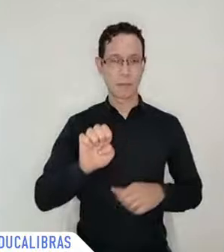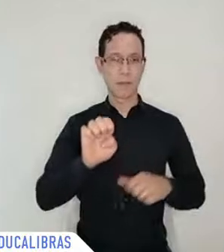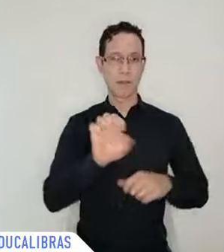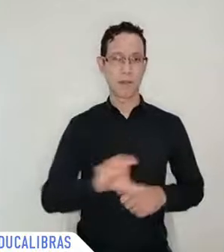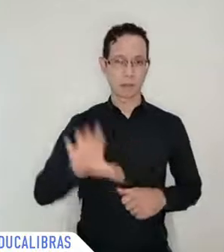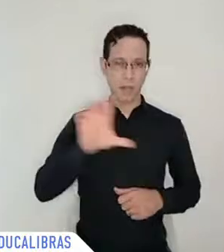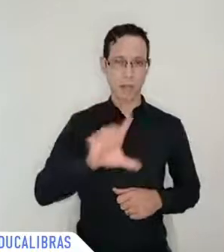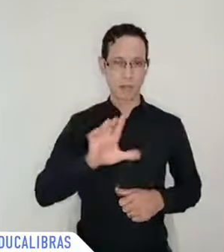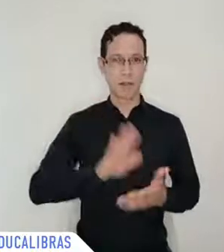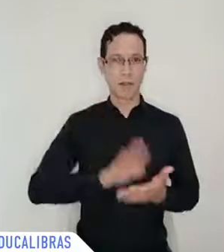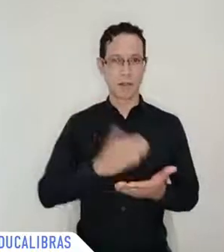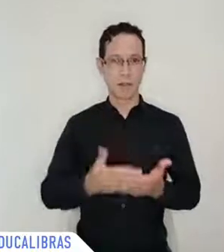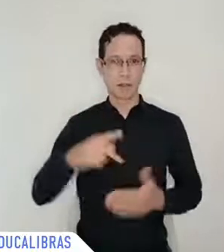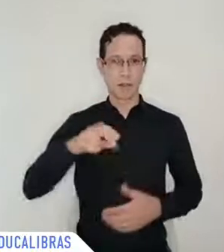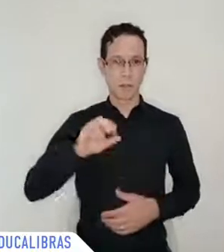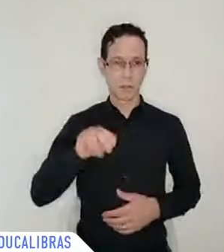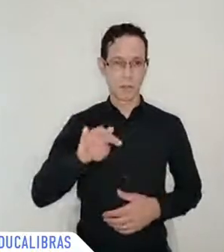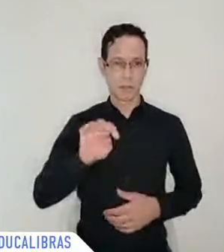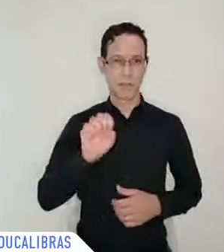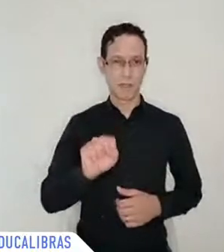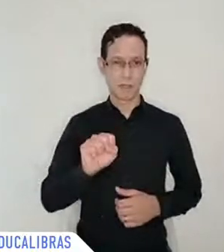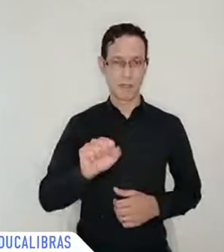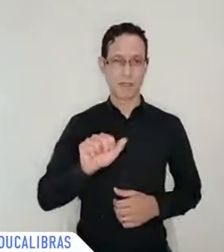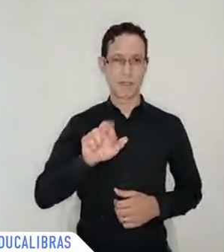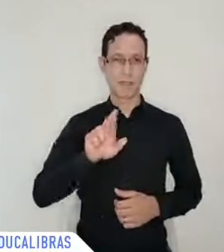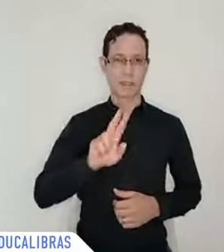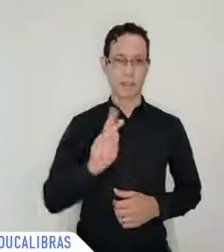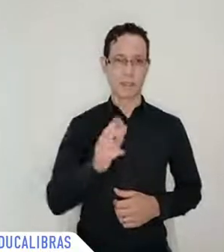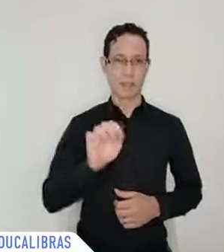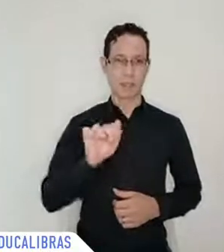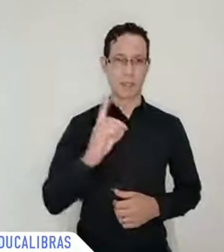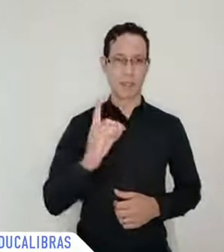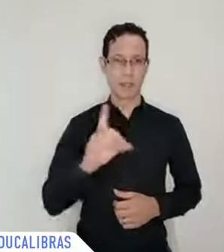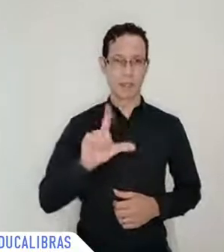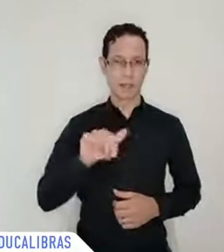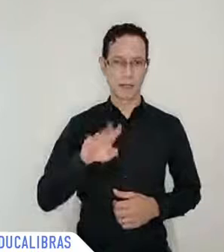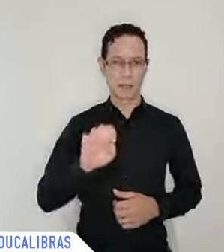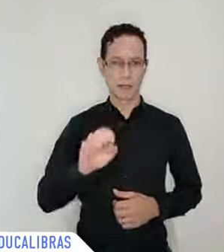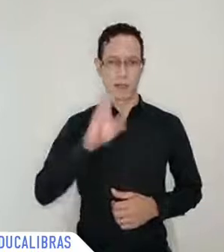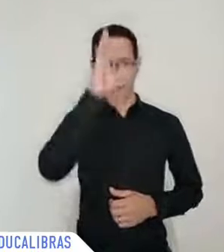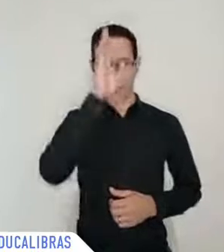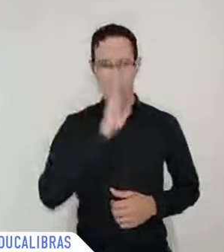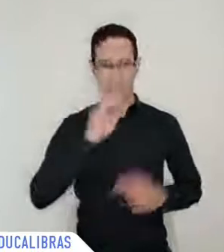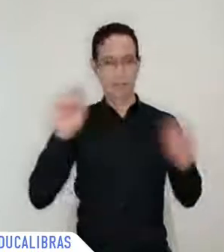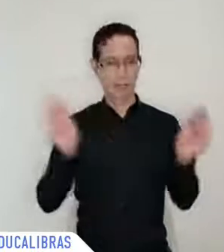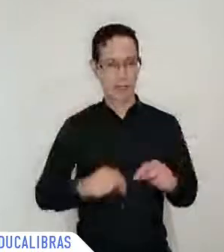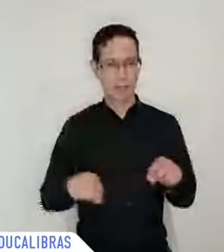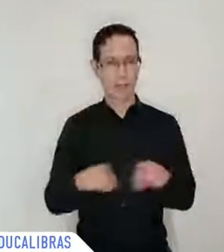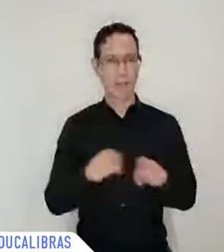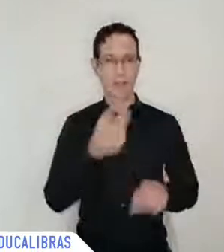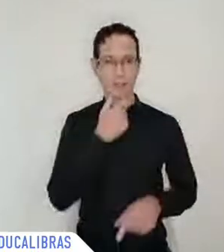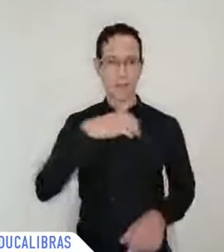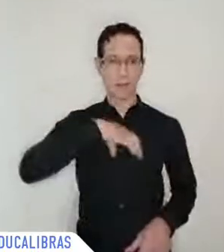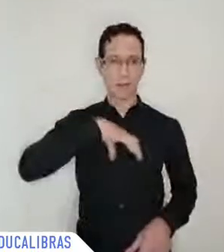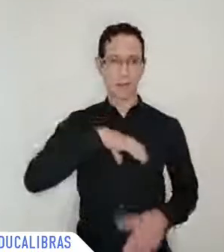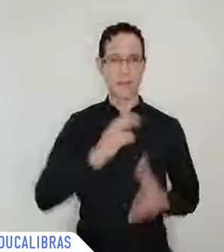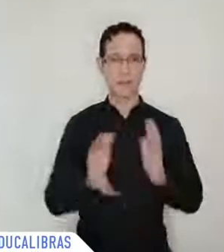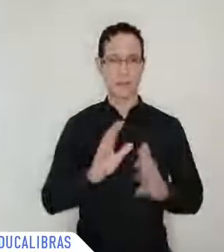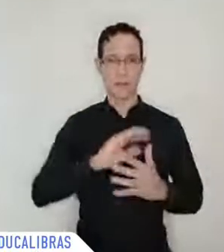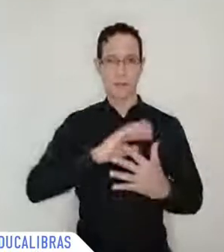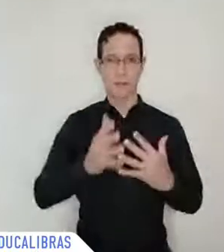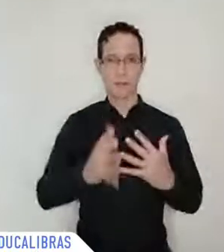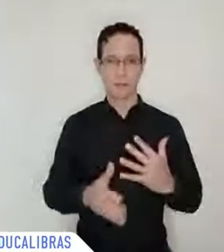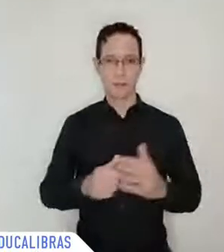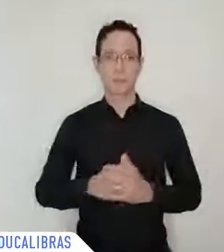Caribbean, Tosini Freire Advogados, Educalibras, TraduPoints, and Headline for enabling us to create a